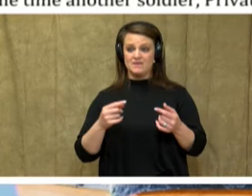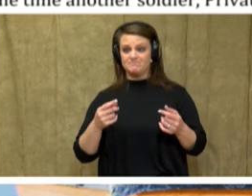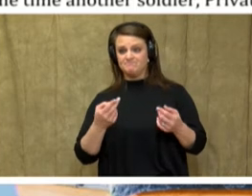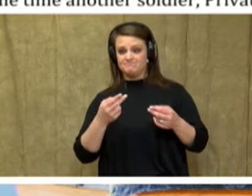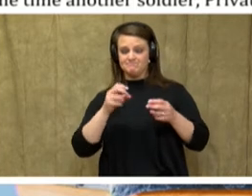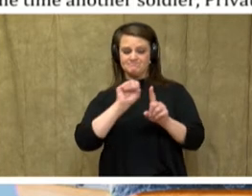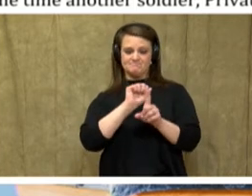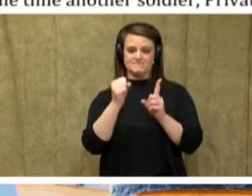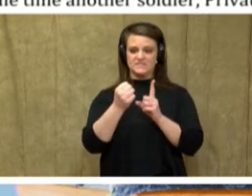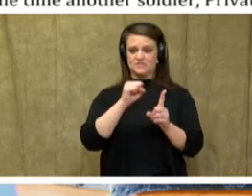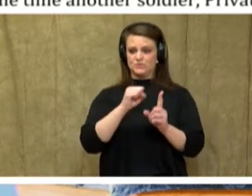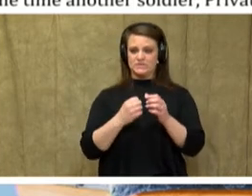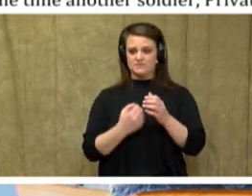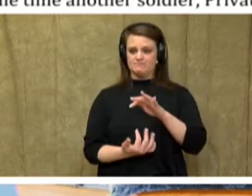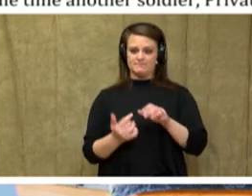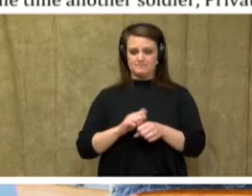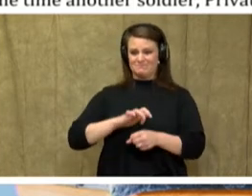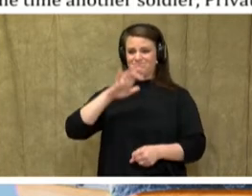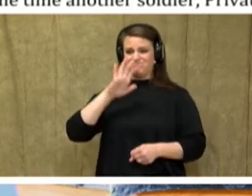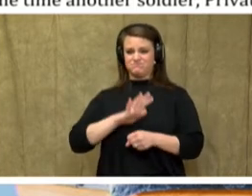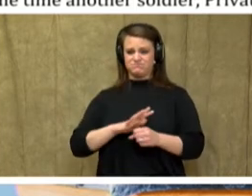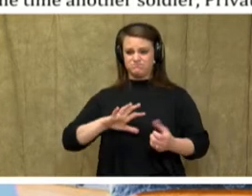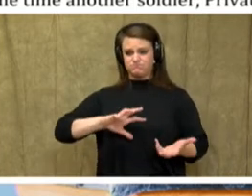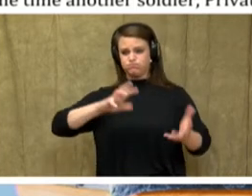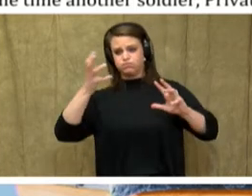Their argument became